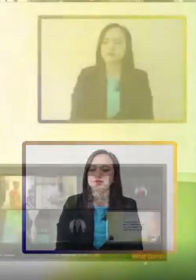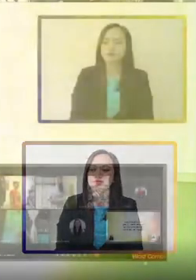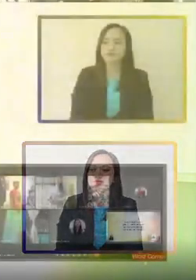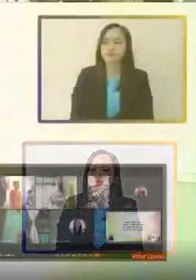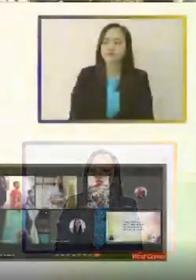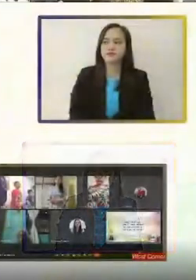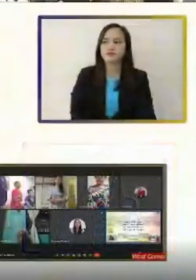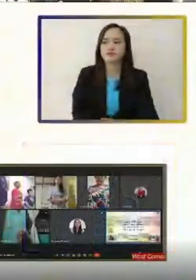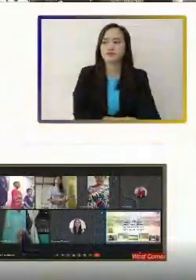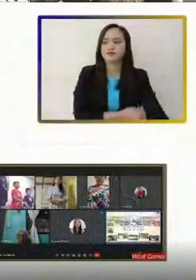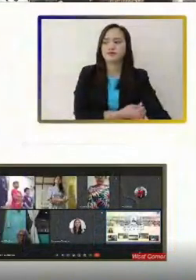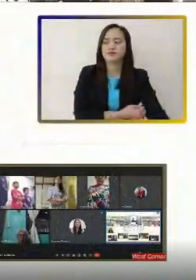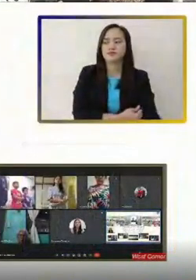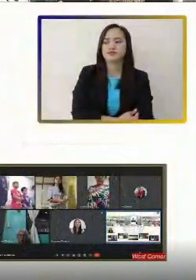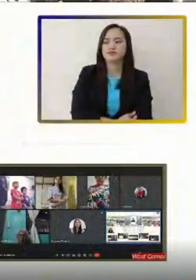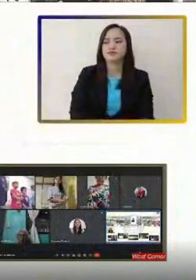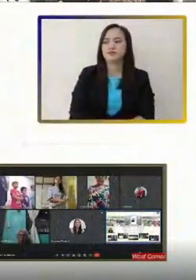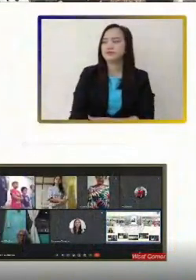Amen. Please remain standing.